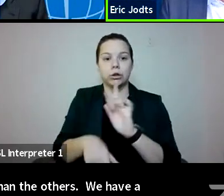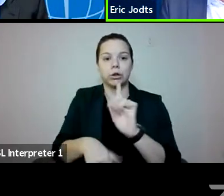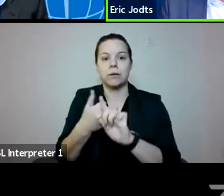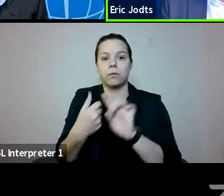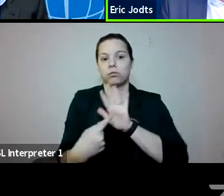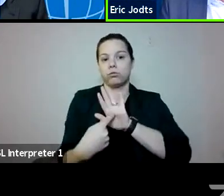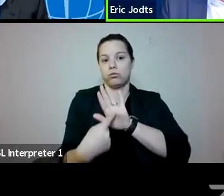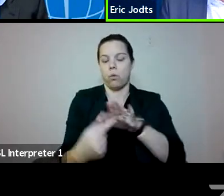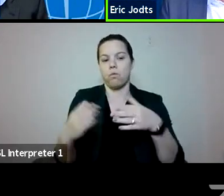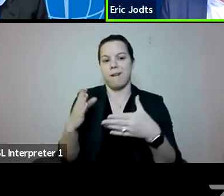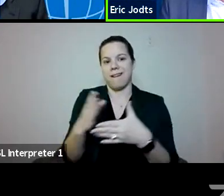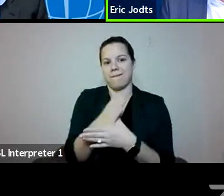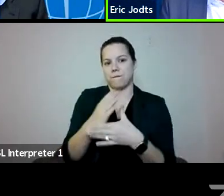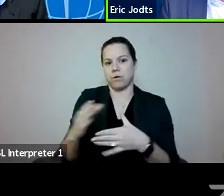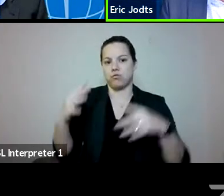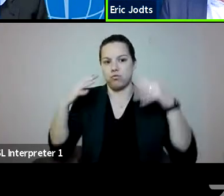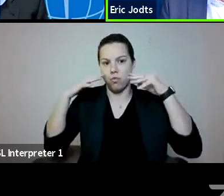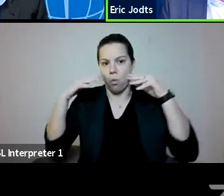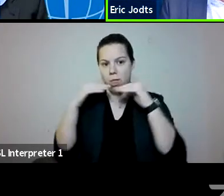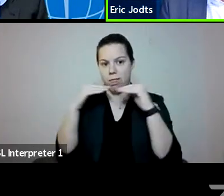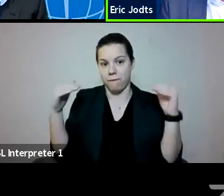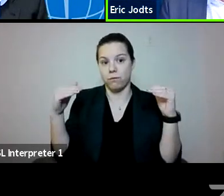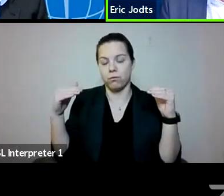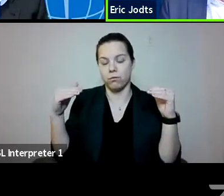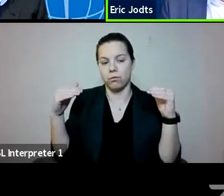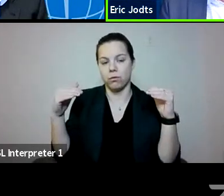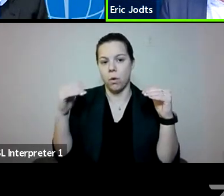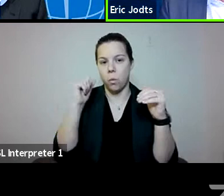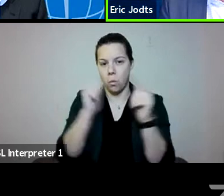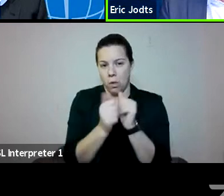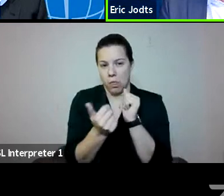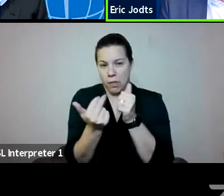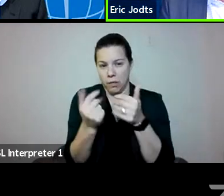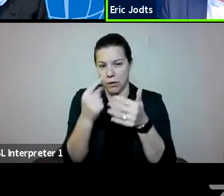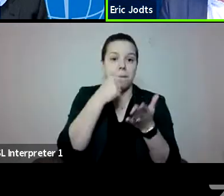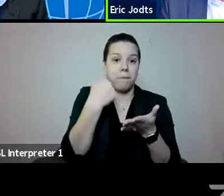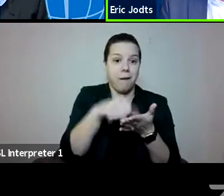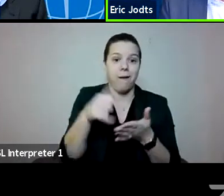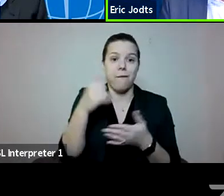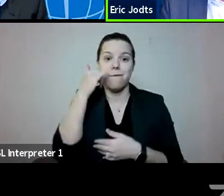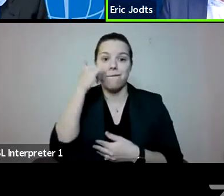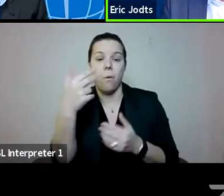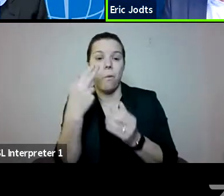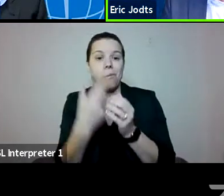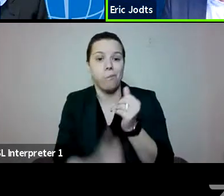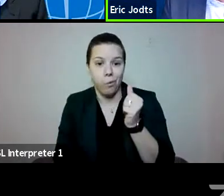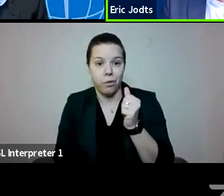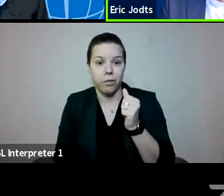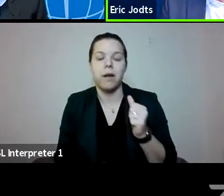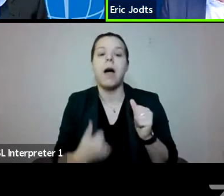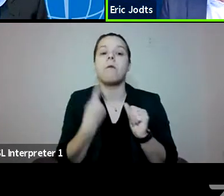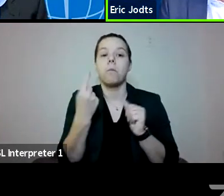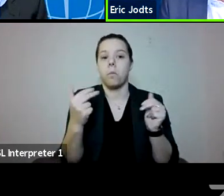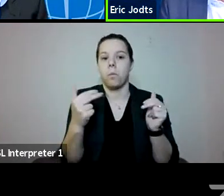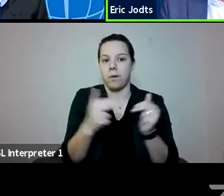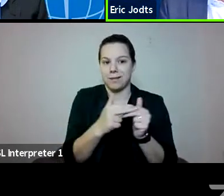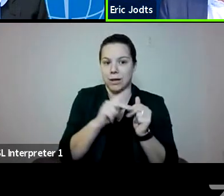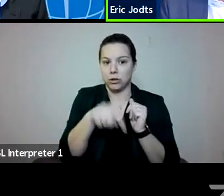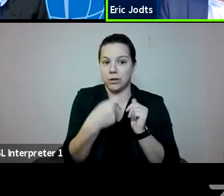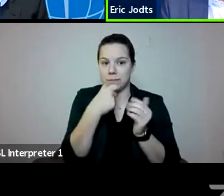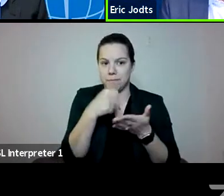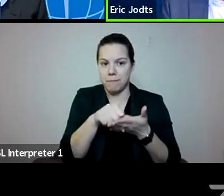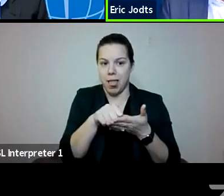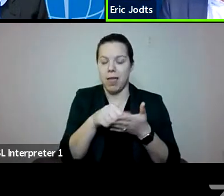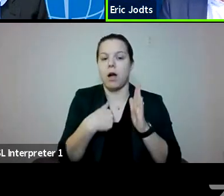average annoyance level across those 13 metrics for both the mail and the telephone survey. Just for the mail survey, I'm showing that earlier